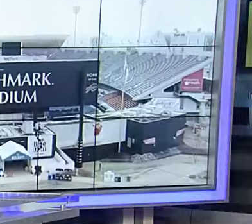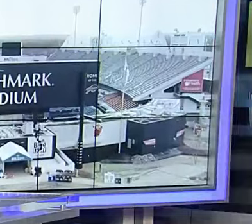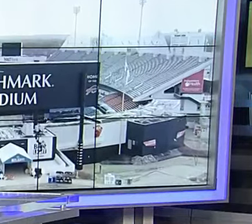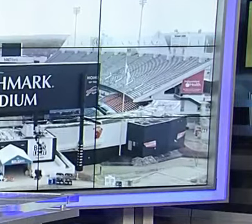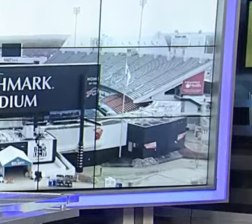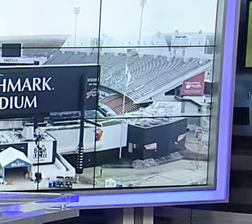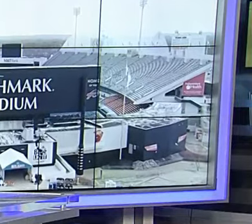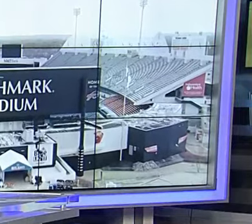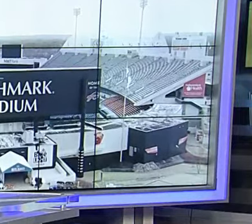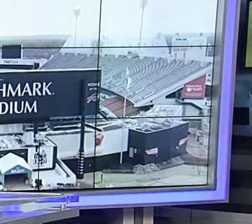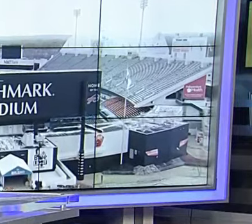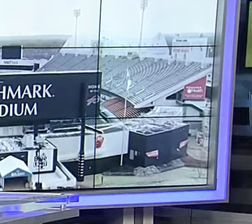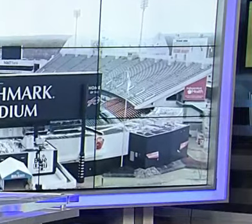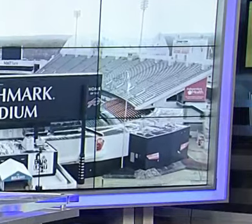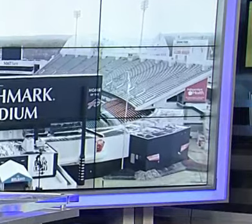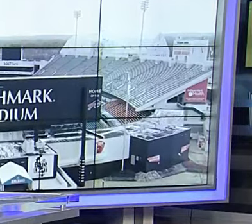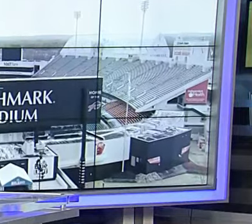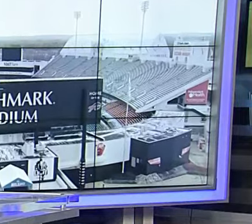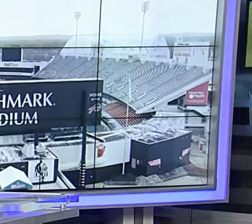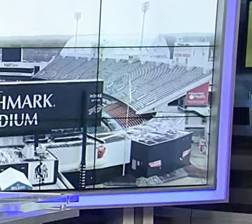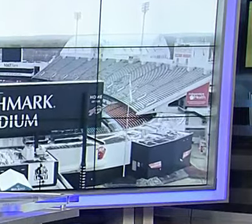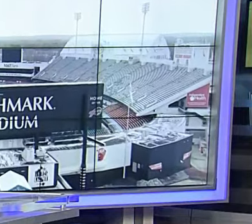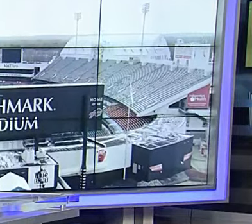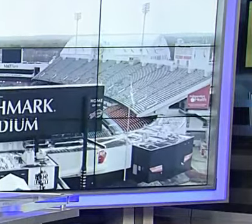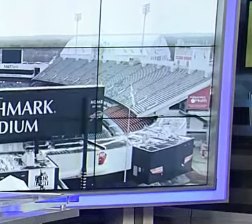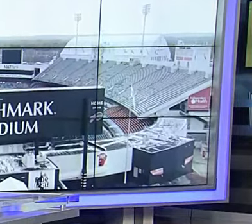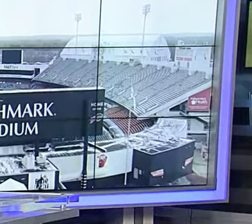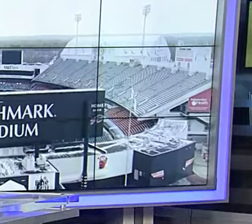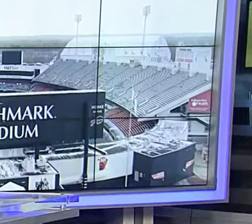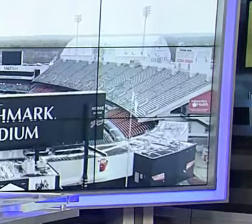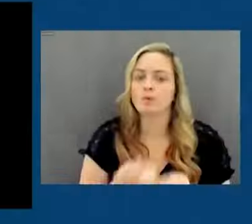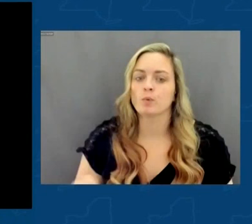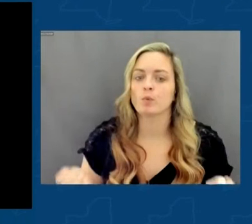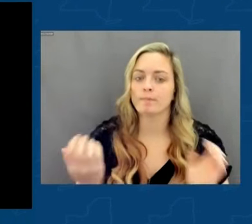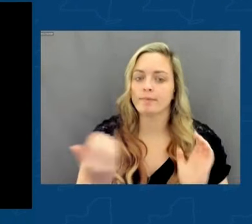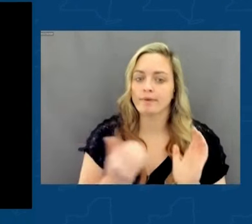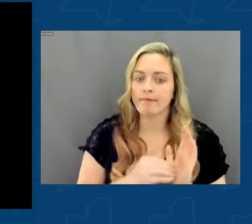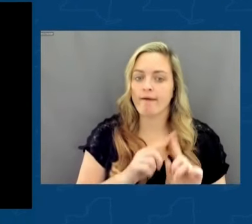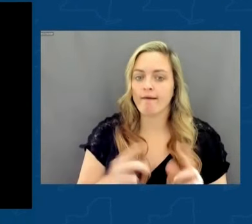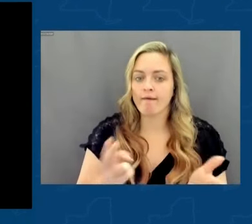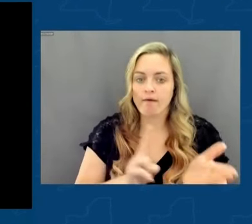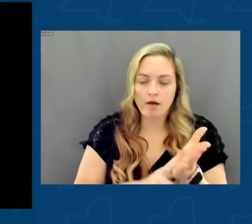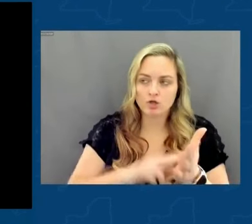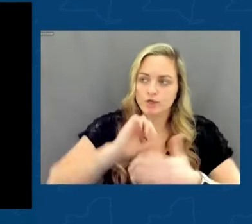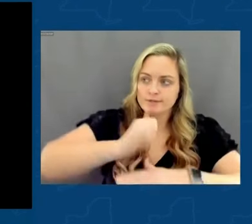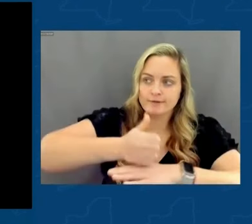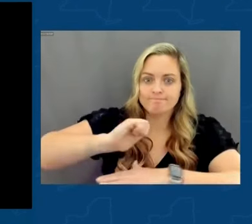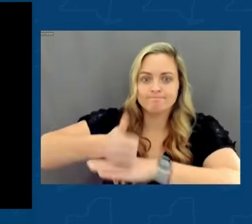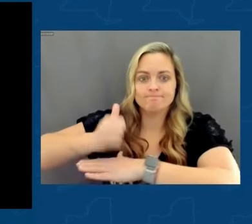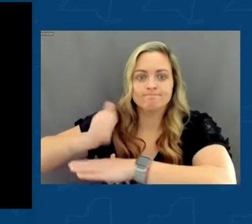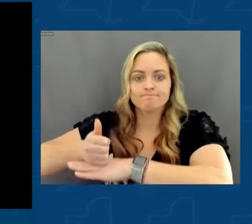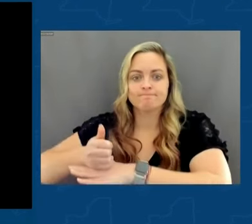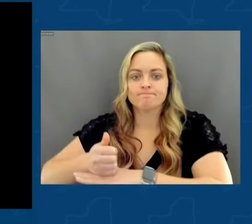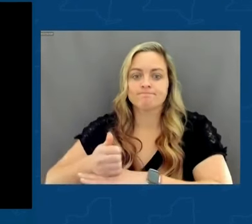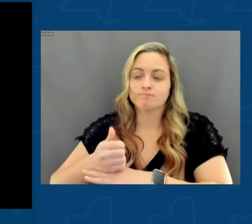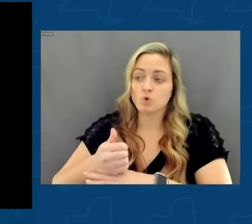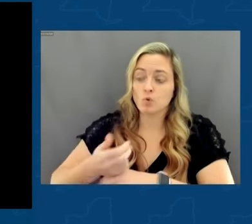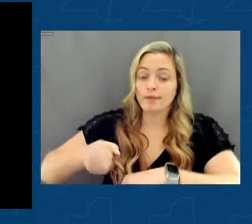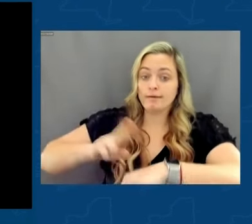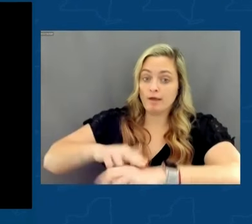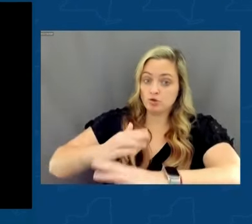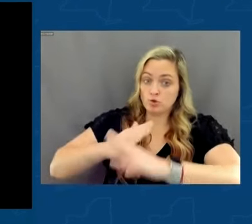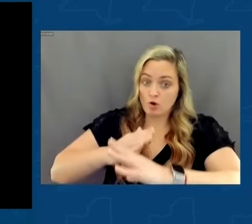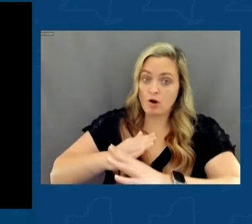If you're driving to Buffalo for the game, know that you may run into some nasty weather. And I'm calling up the National Guard. I'll be declaring a